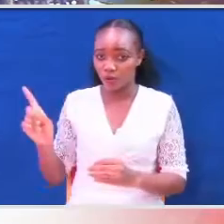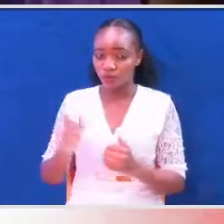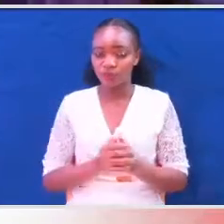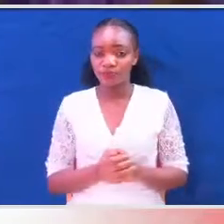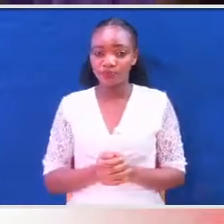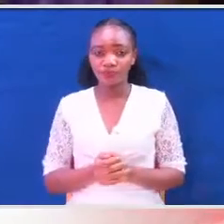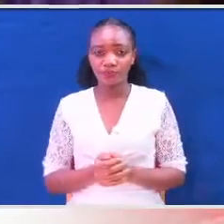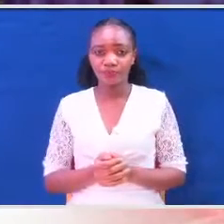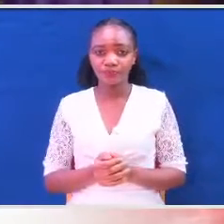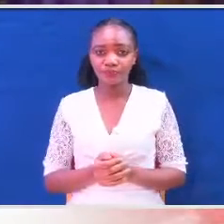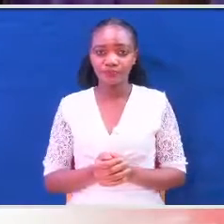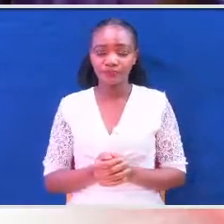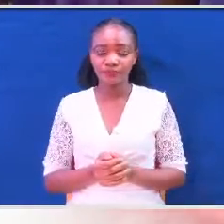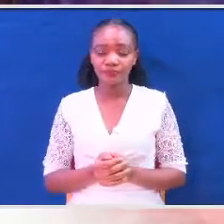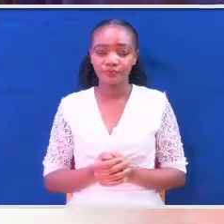details.